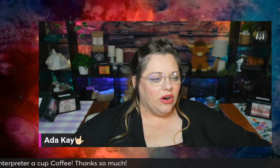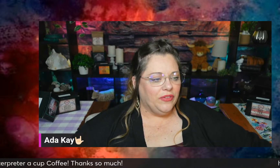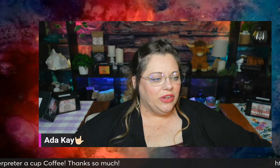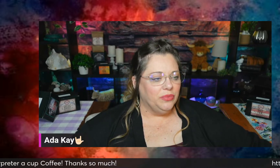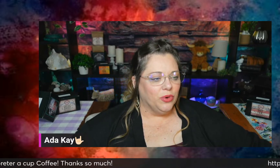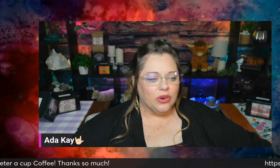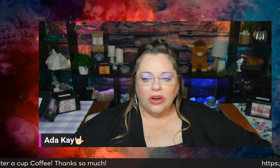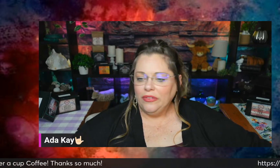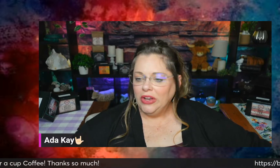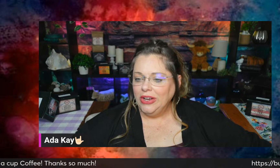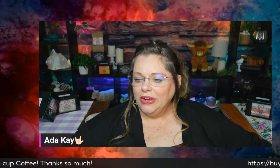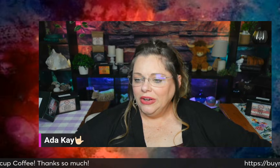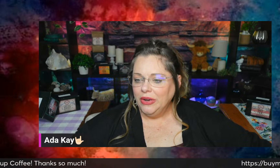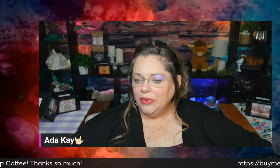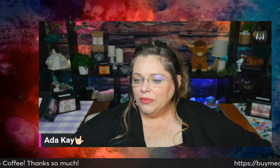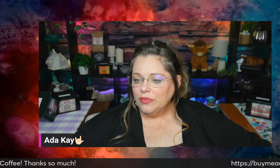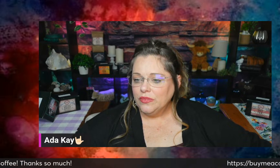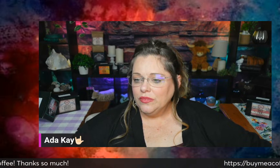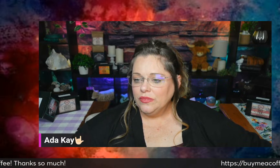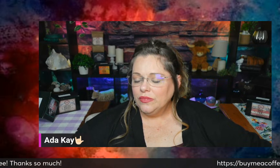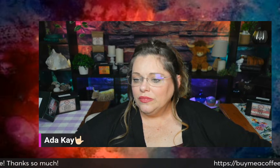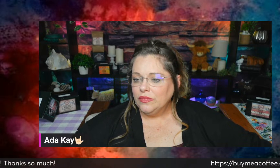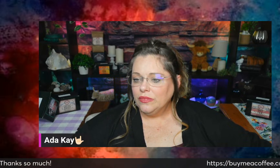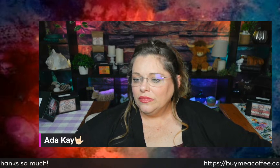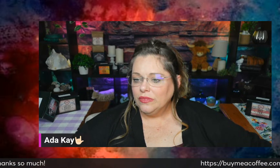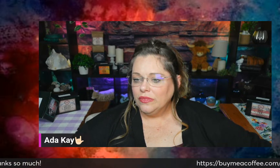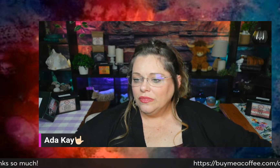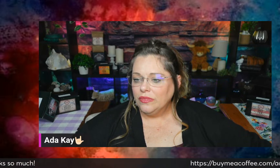Yeah, coffee and more coffee.